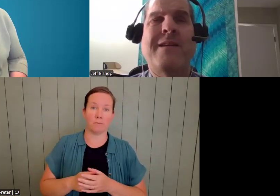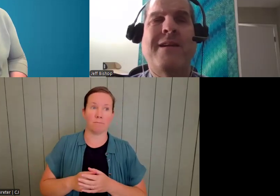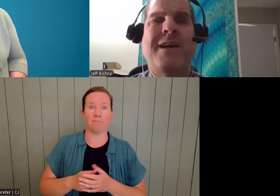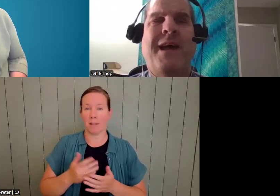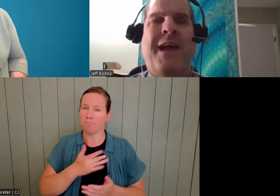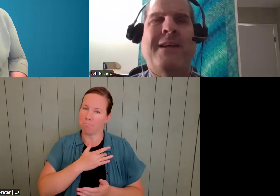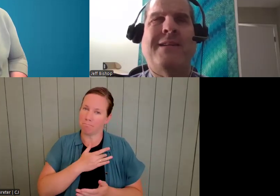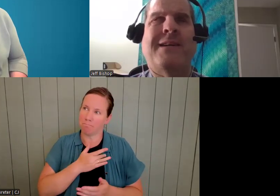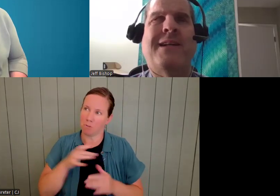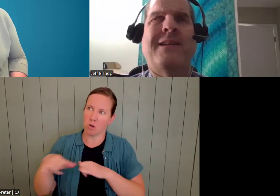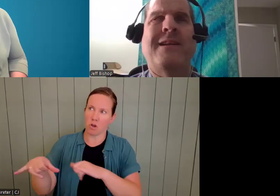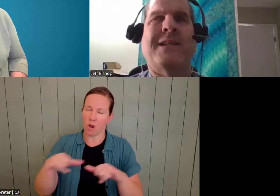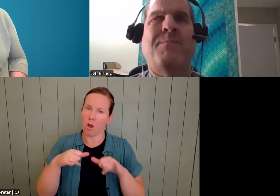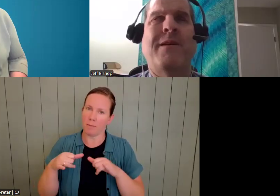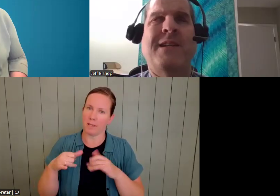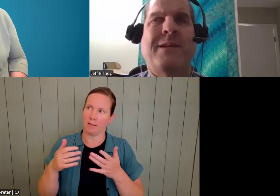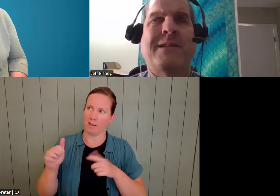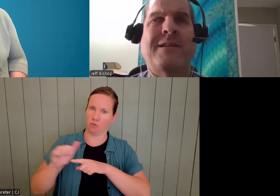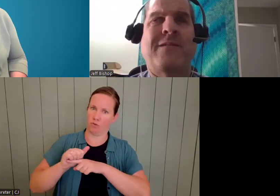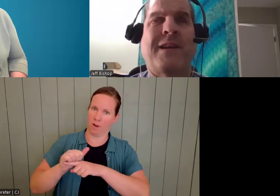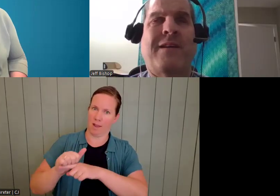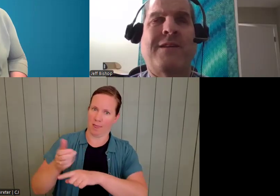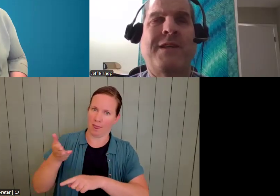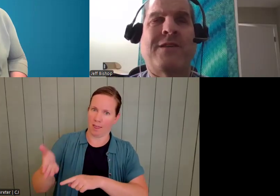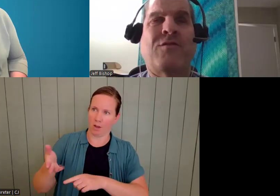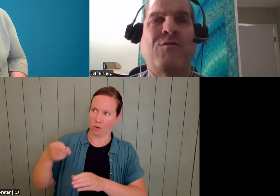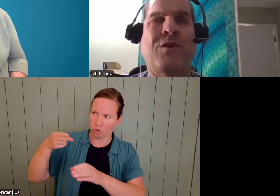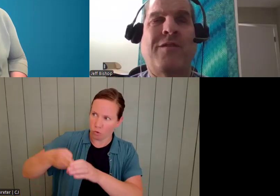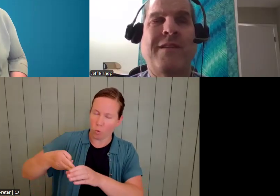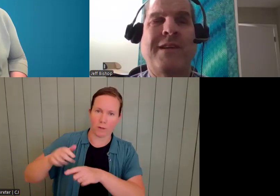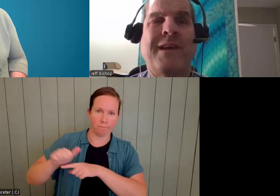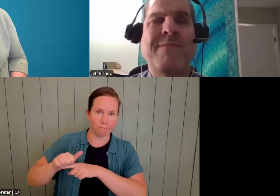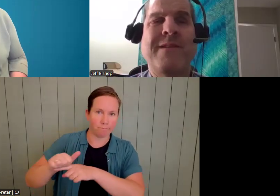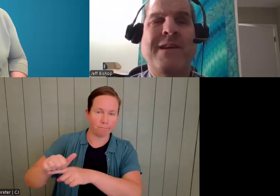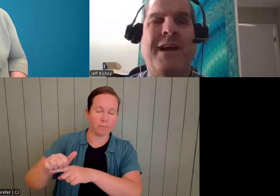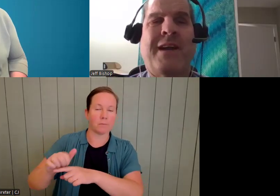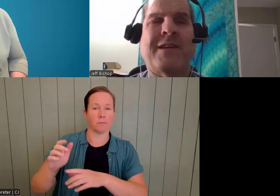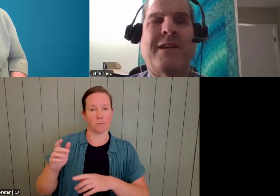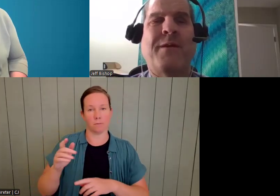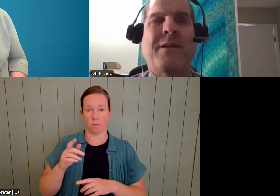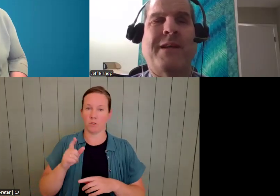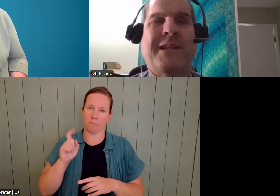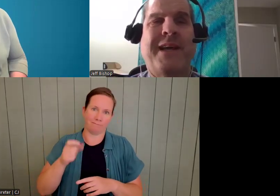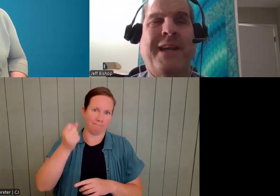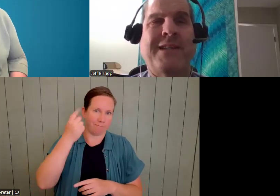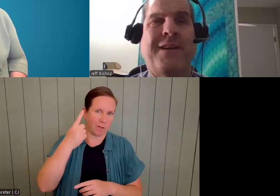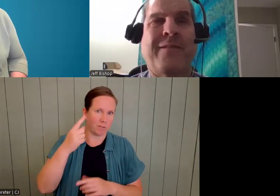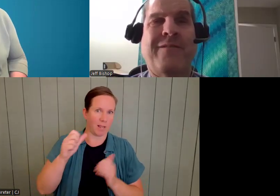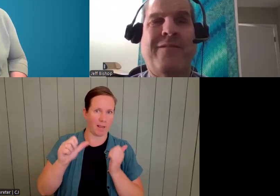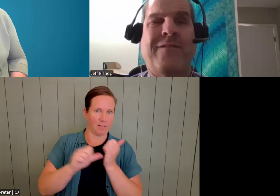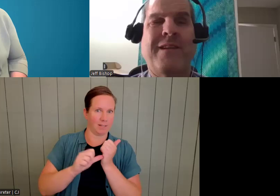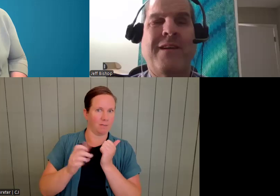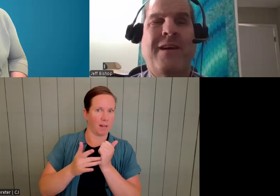common. Hands-on experience with assistive technology is crucial. Okay, and I'm just going to read the rest of the headings